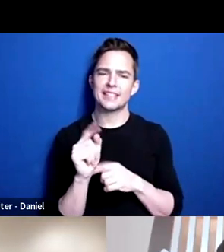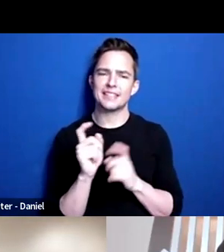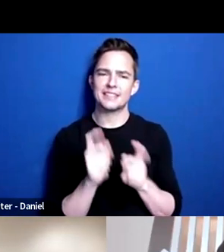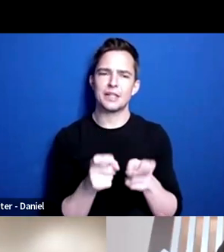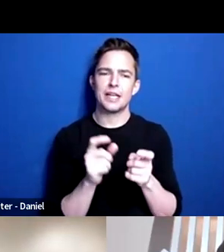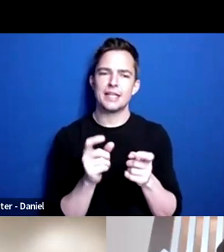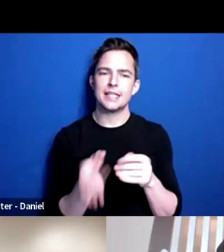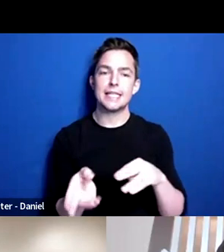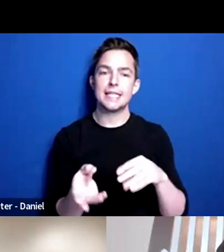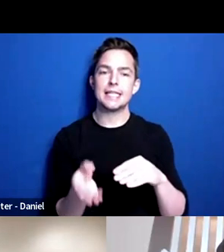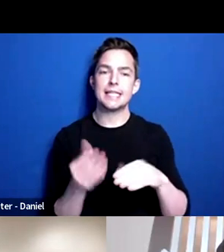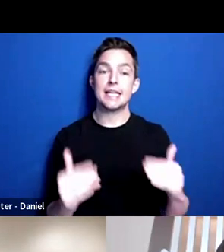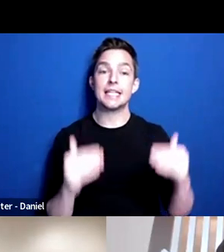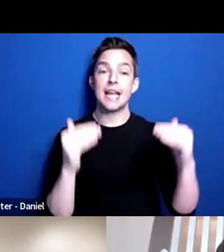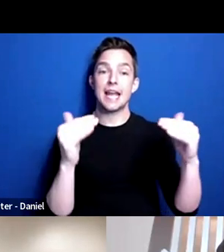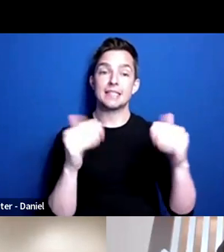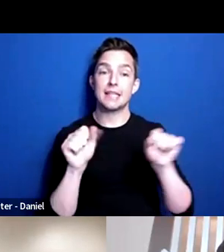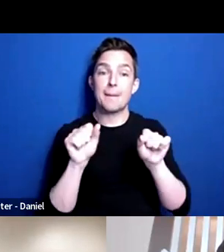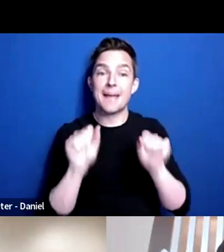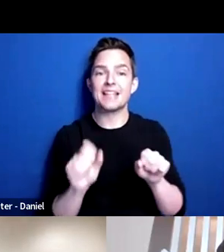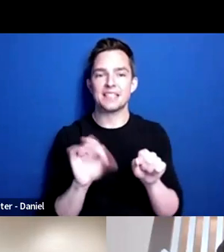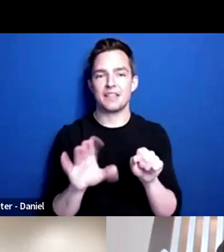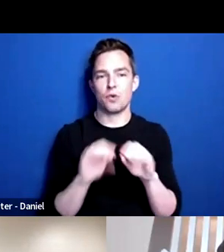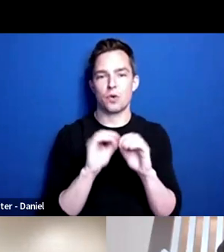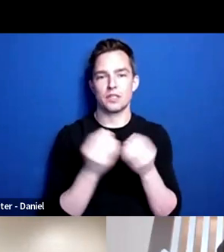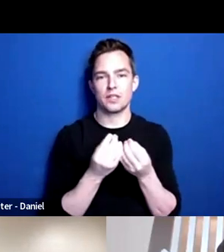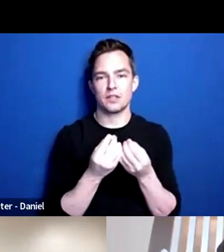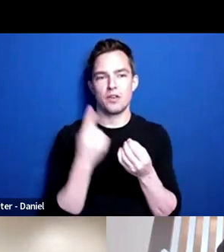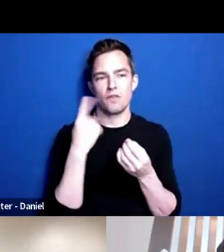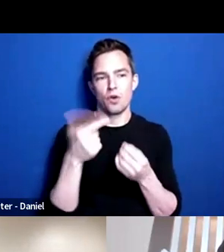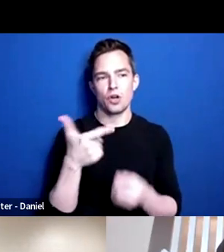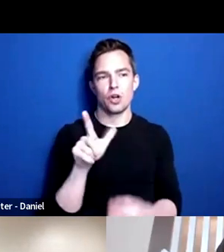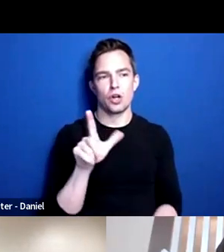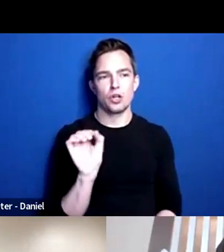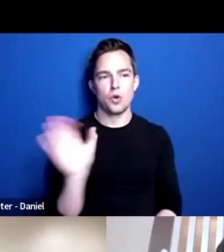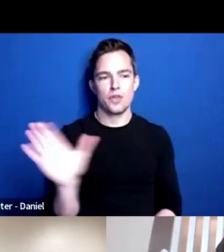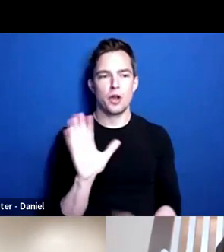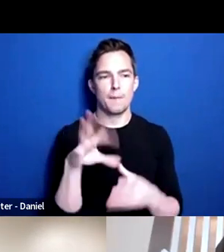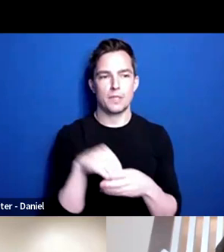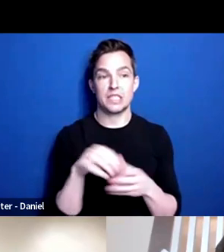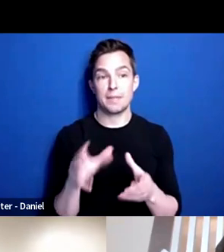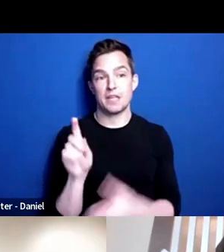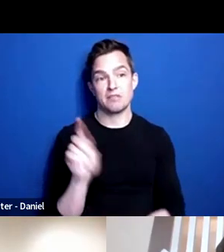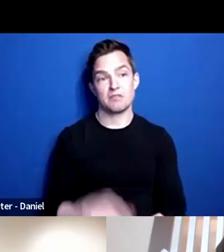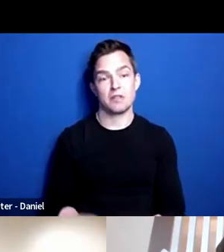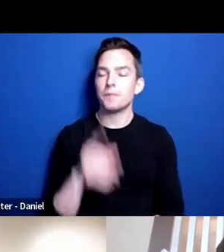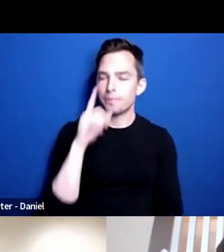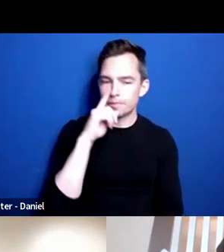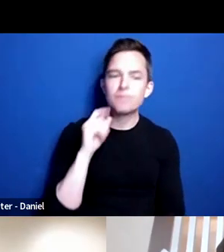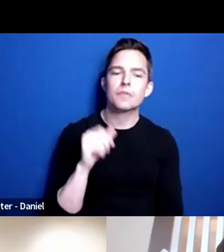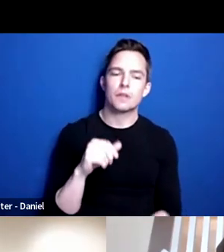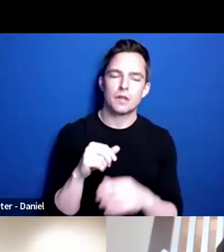enhance the capacity of the organization to GLOW participants? Yeah, so the biggest